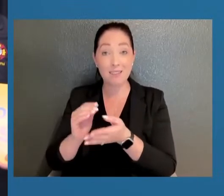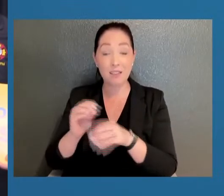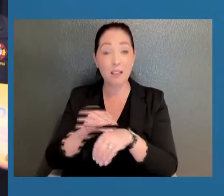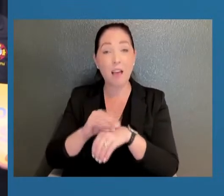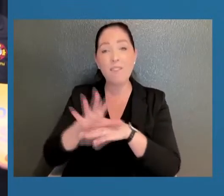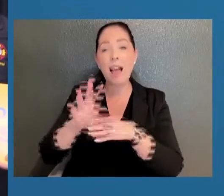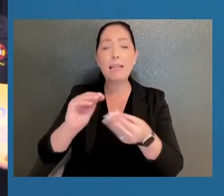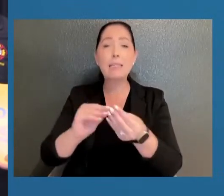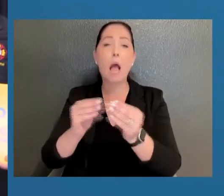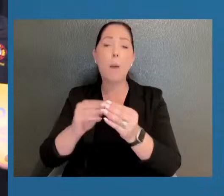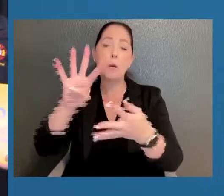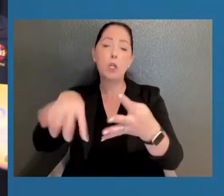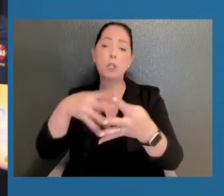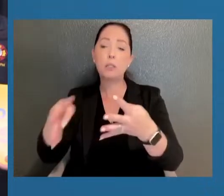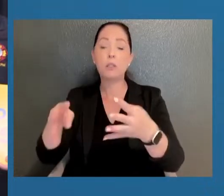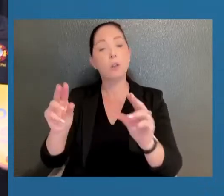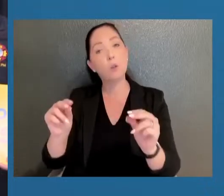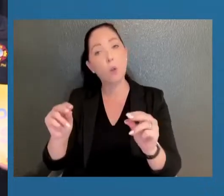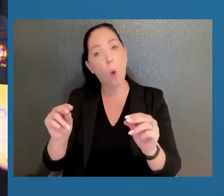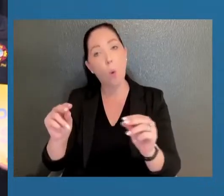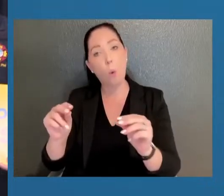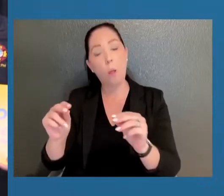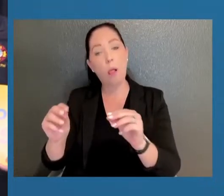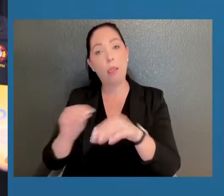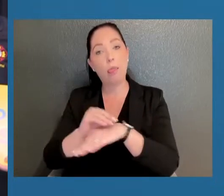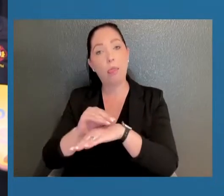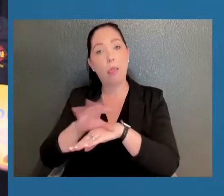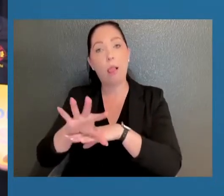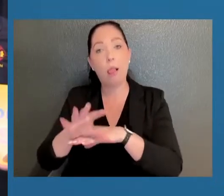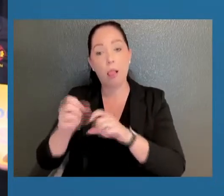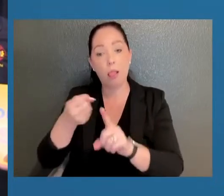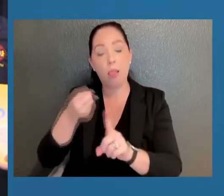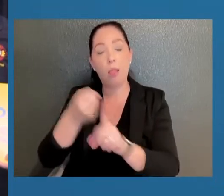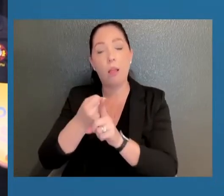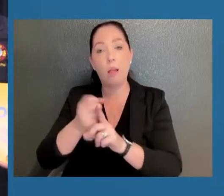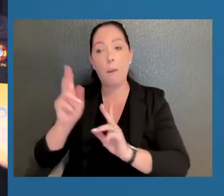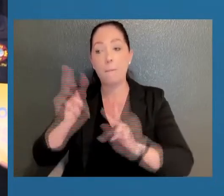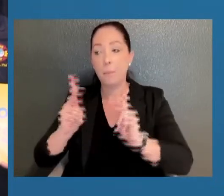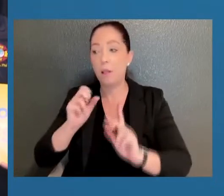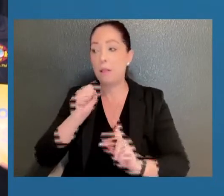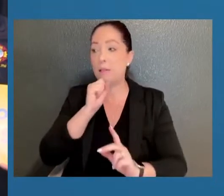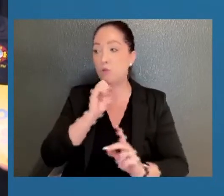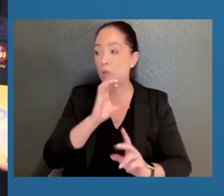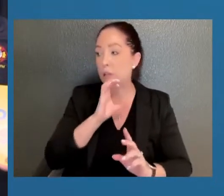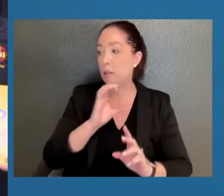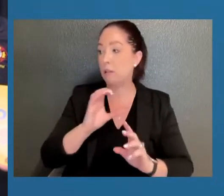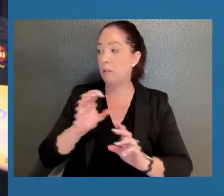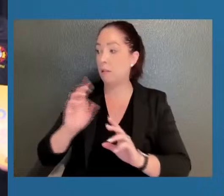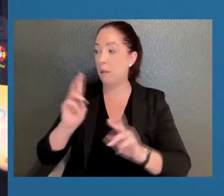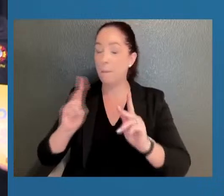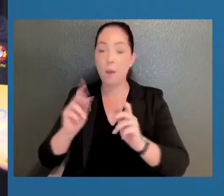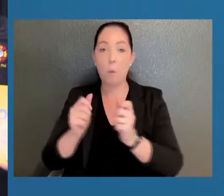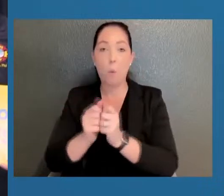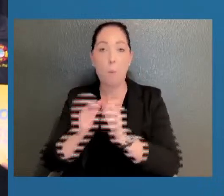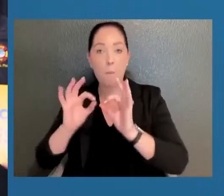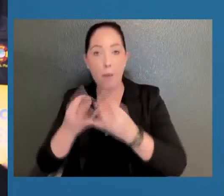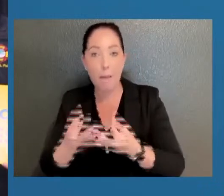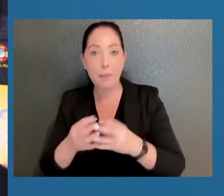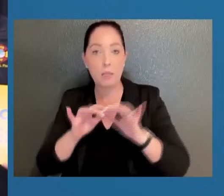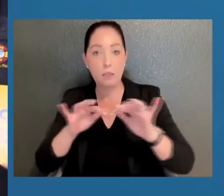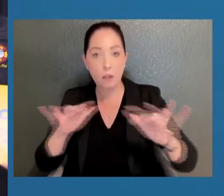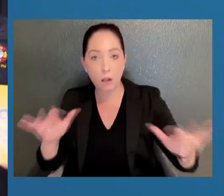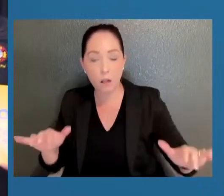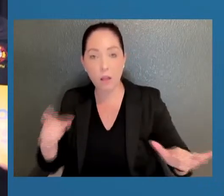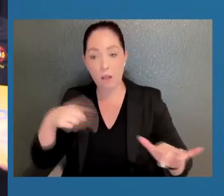children, seniors with disabilities, and working families, many of whom already struggle for access for consistent